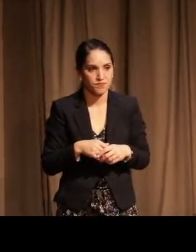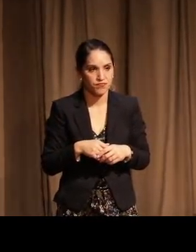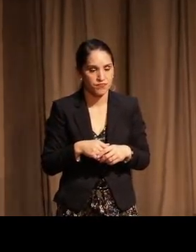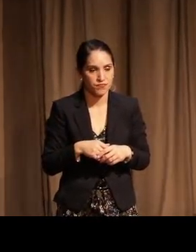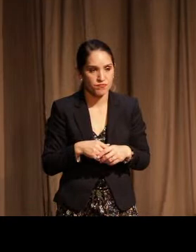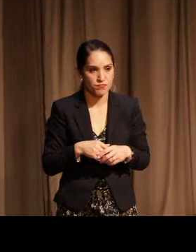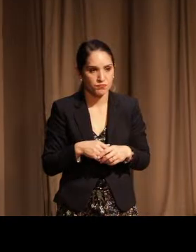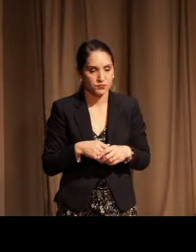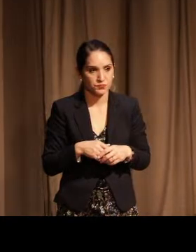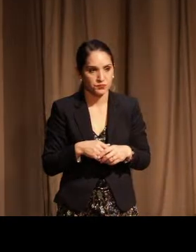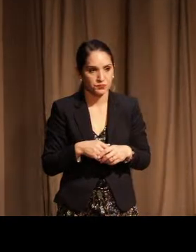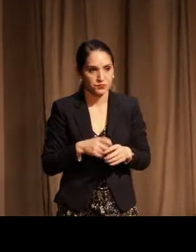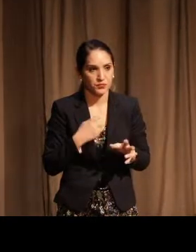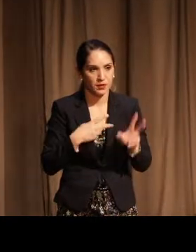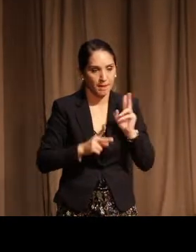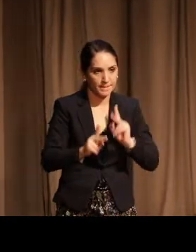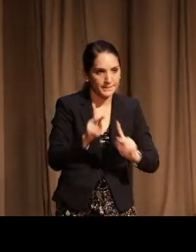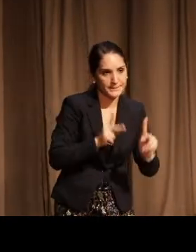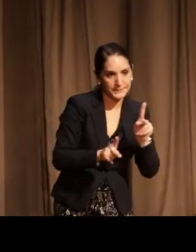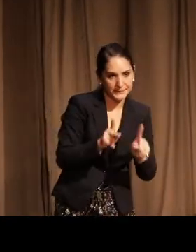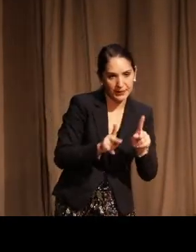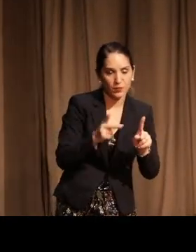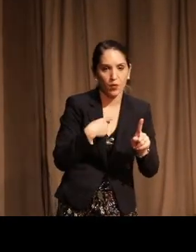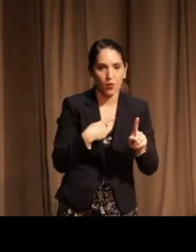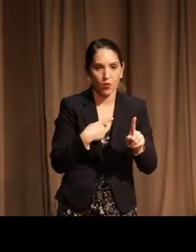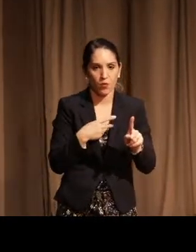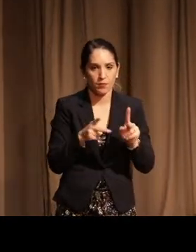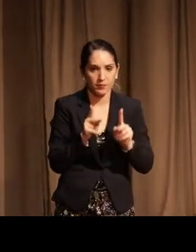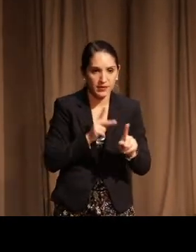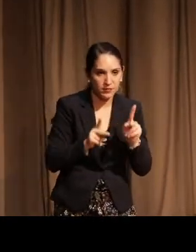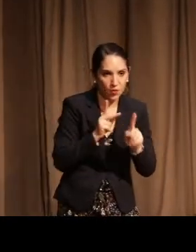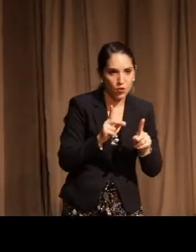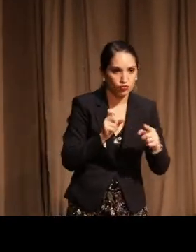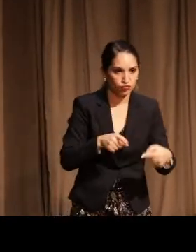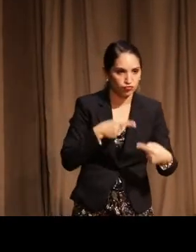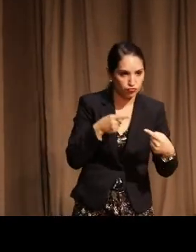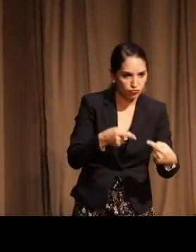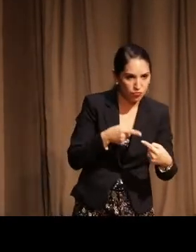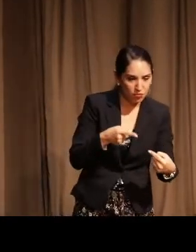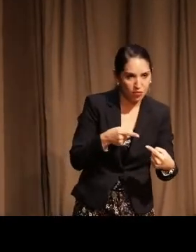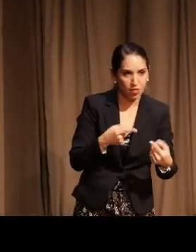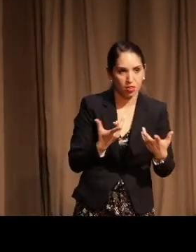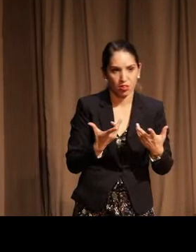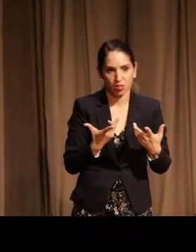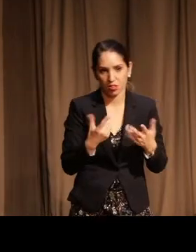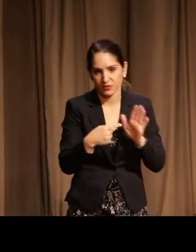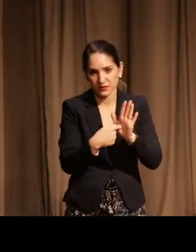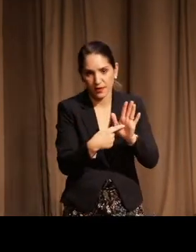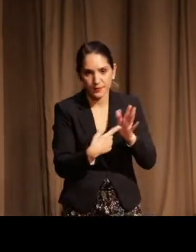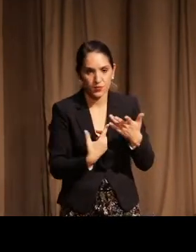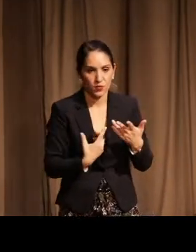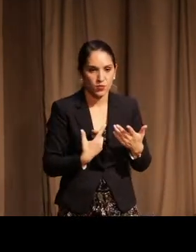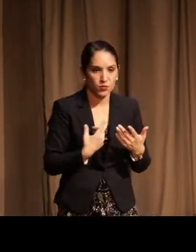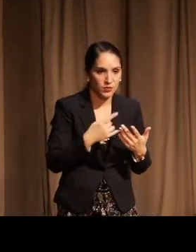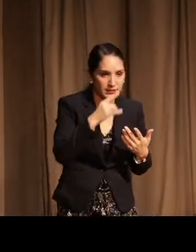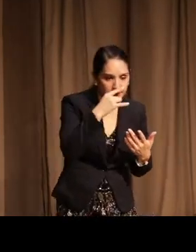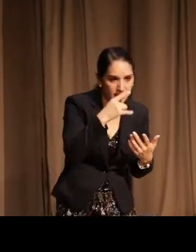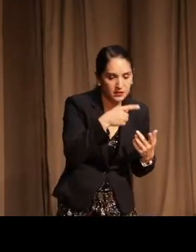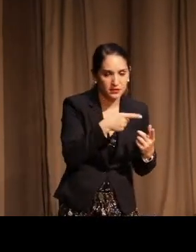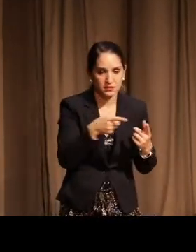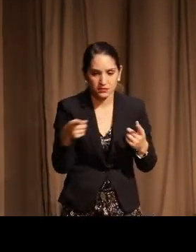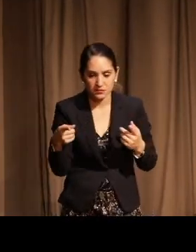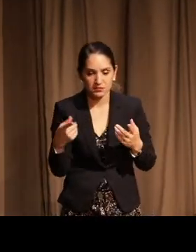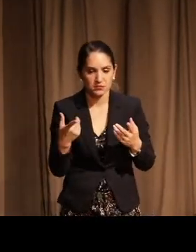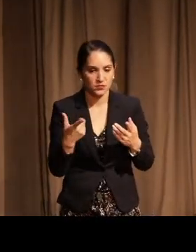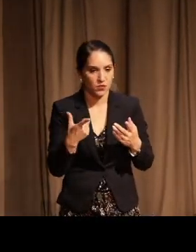occupations, like with people in the housing struggle, like for kids, and introducing